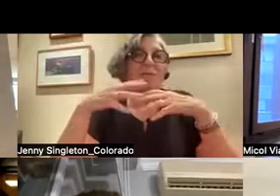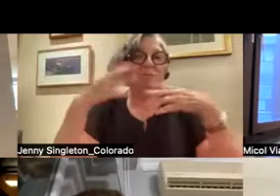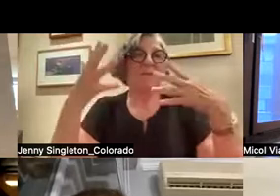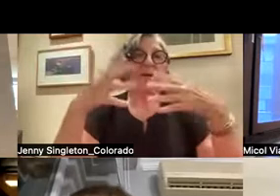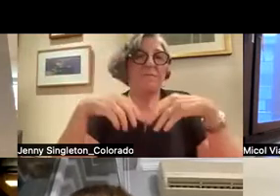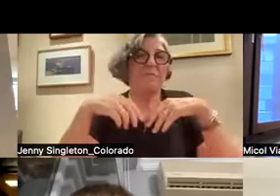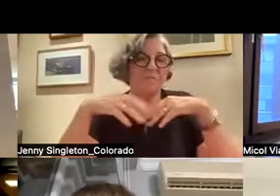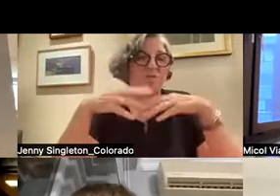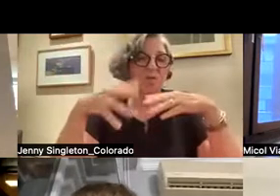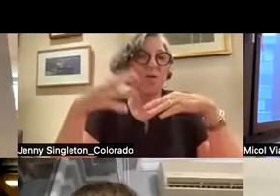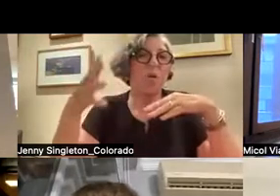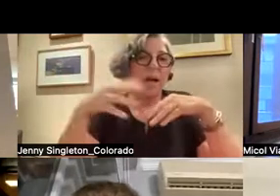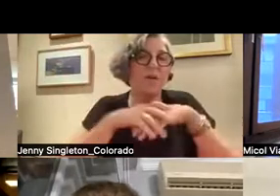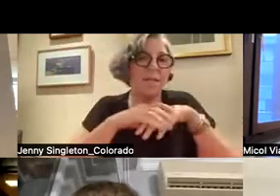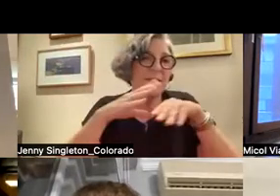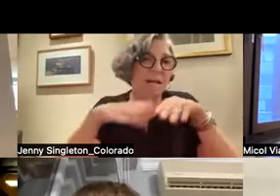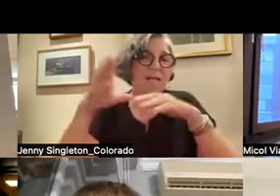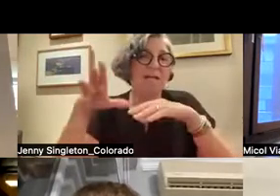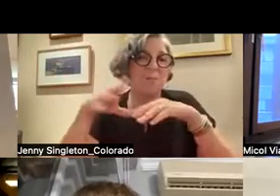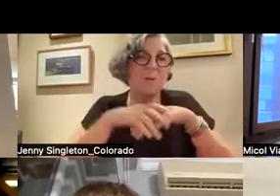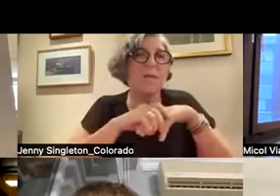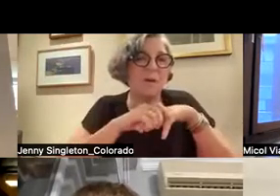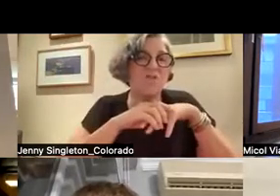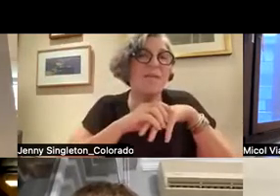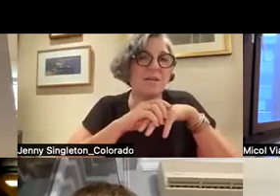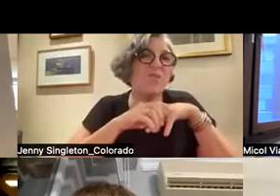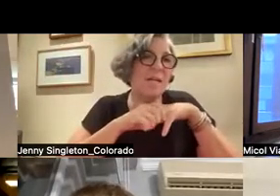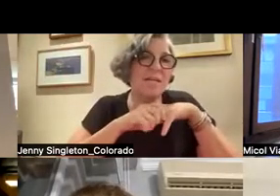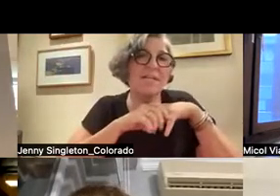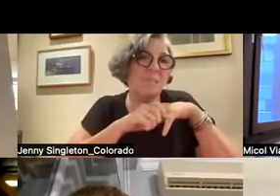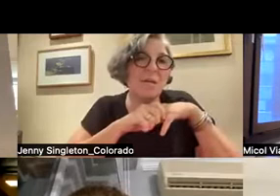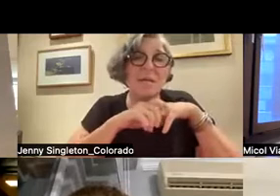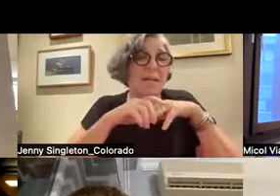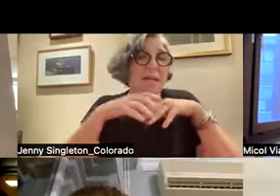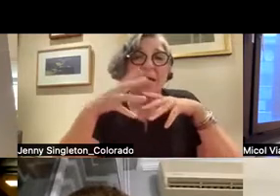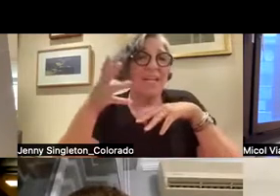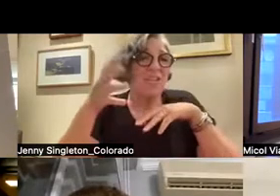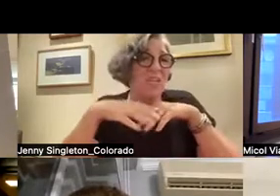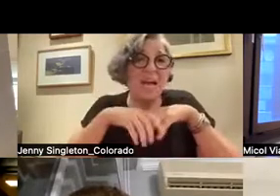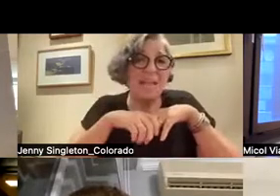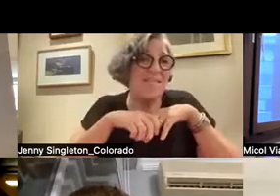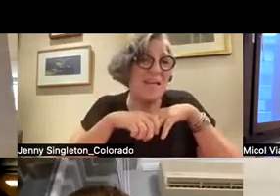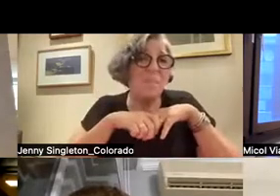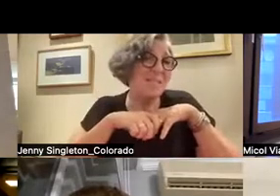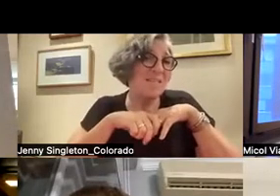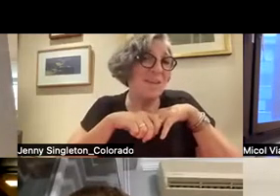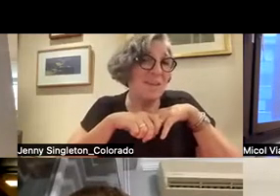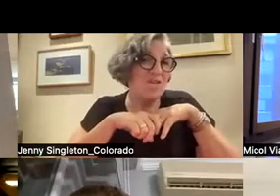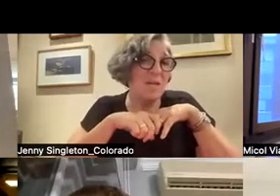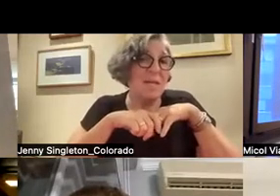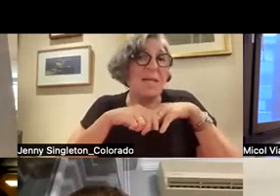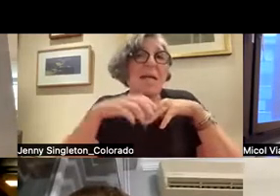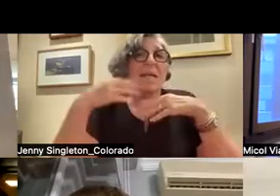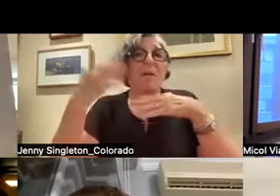databases of children acquiring a sign in a spoken language, that their signs come in at age 9-10 months of